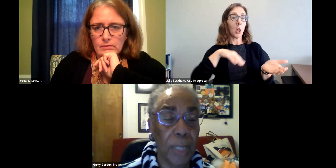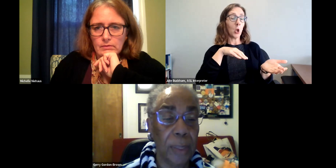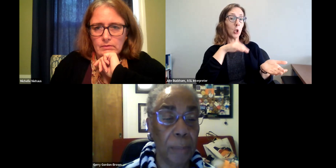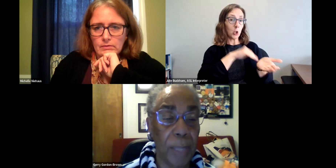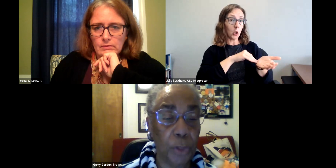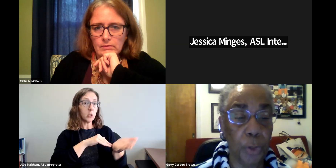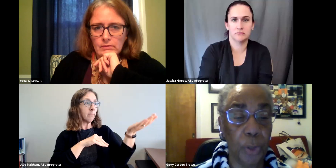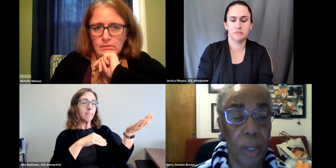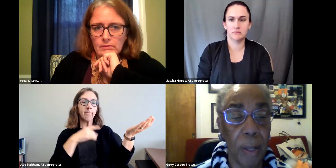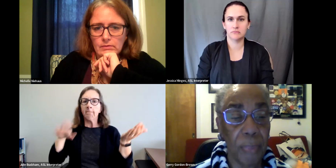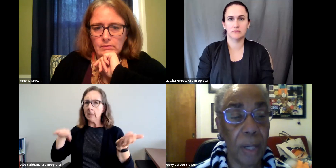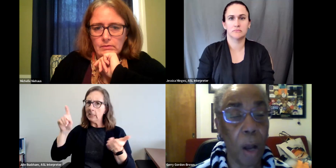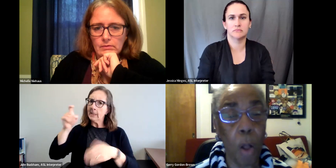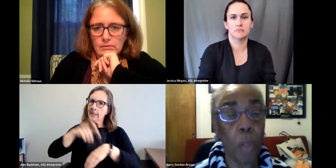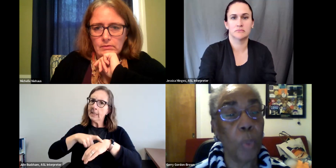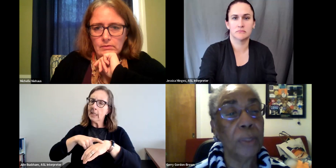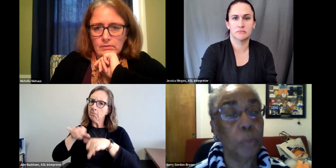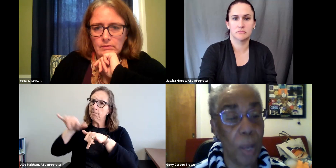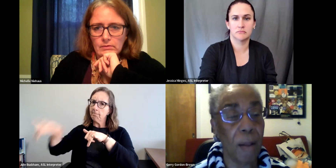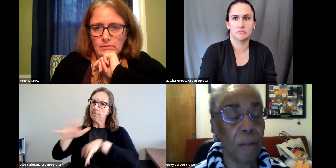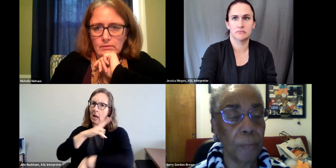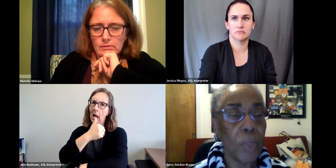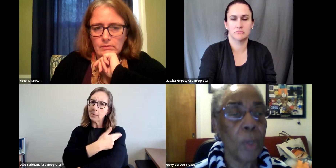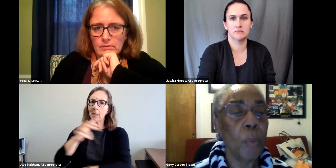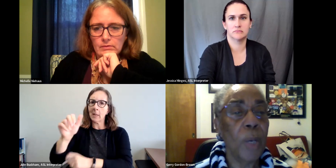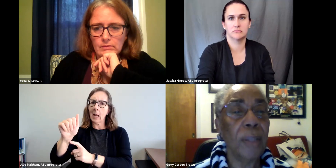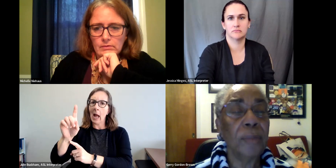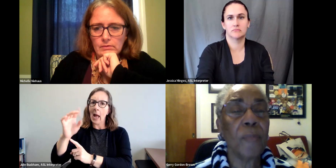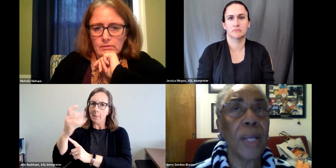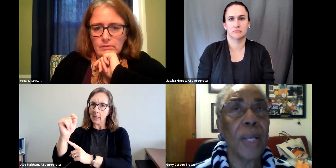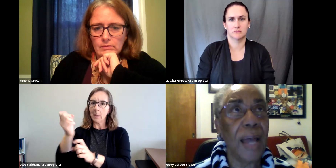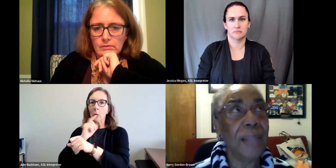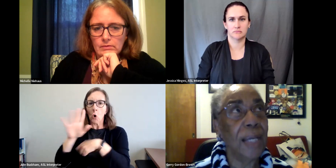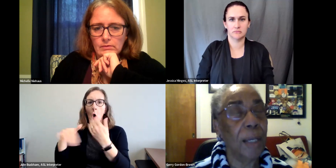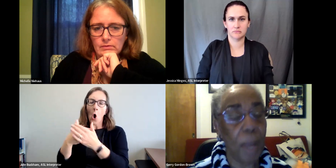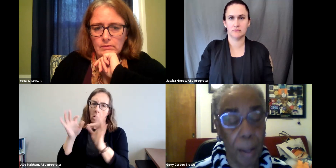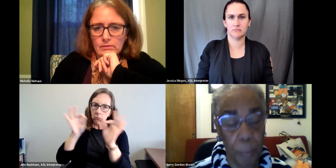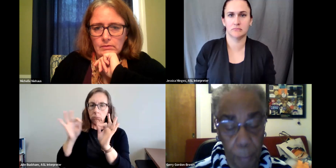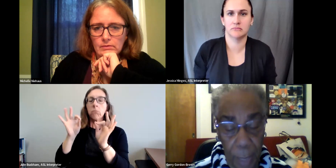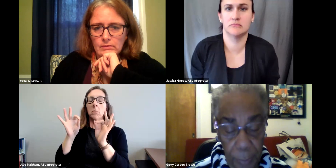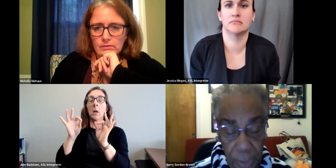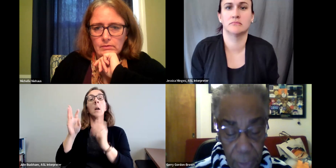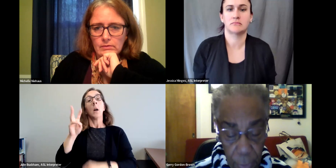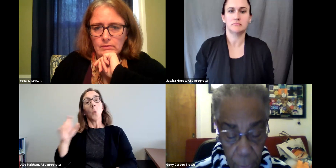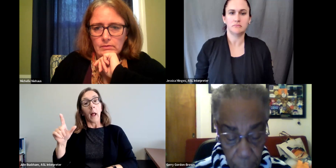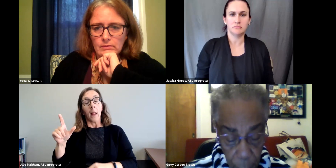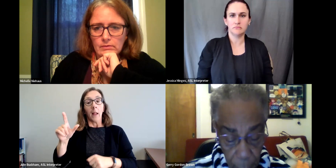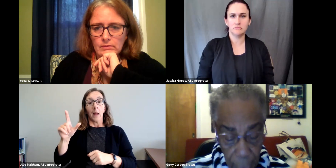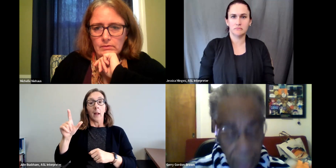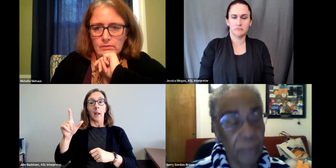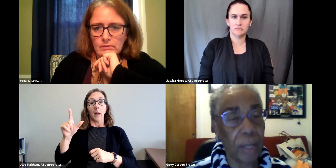be admitted to make sure that all was well. Well, at that time, my